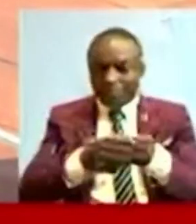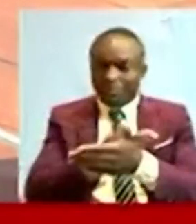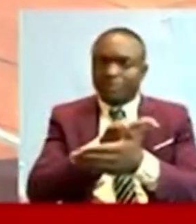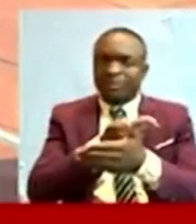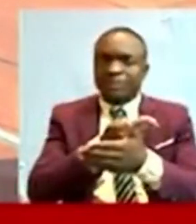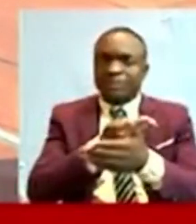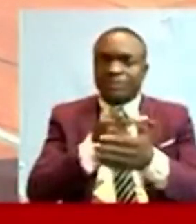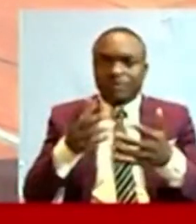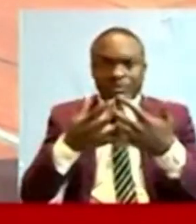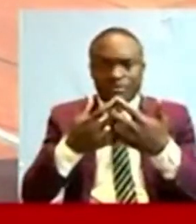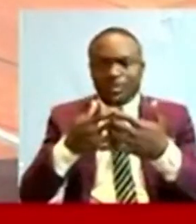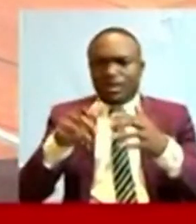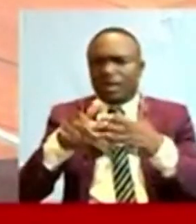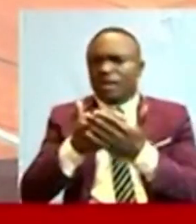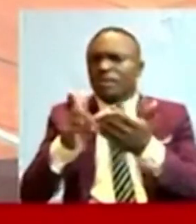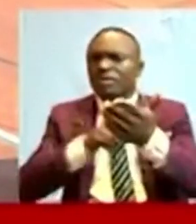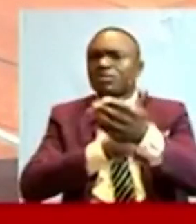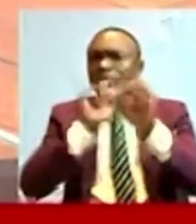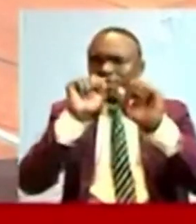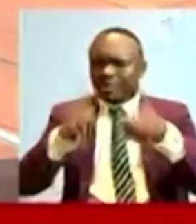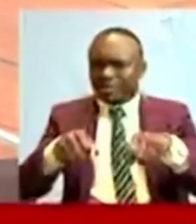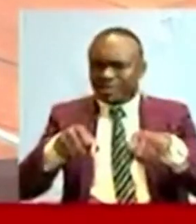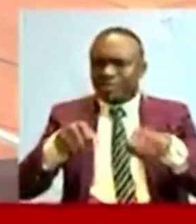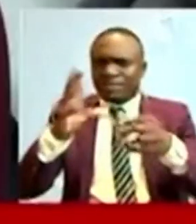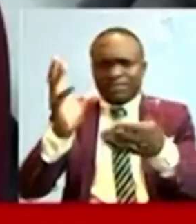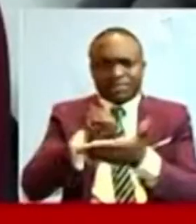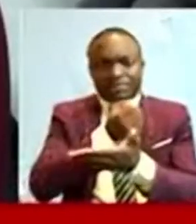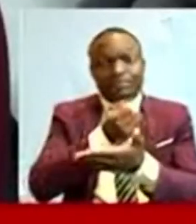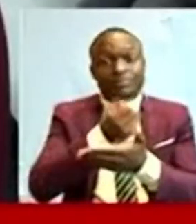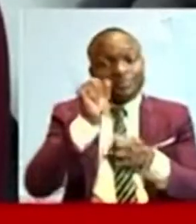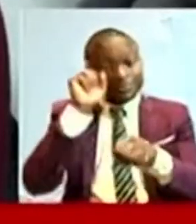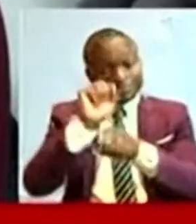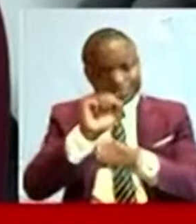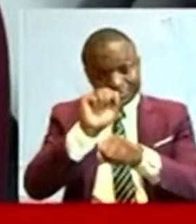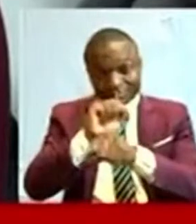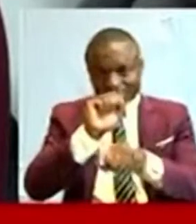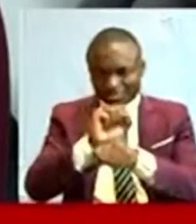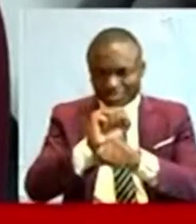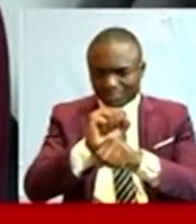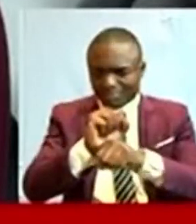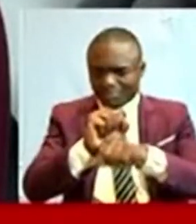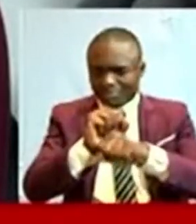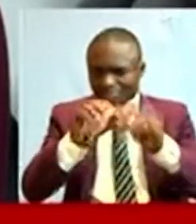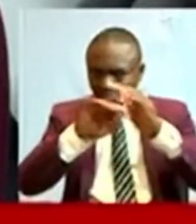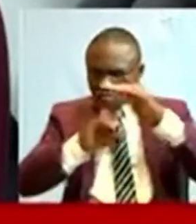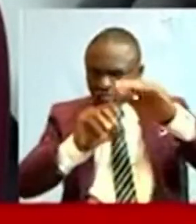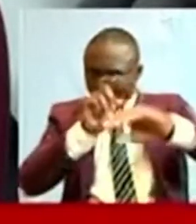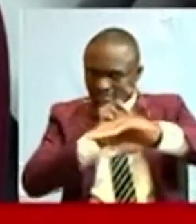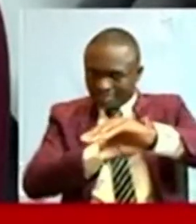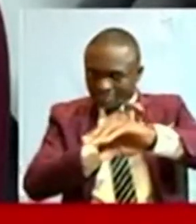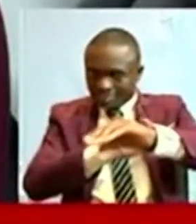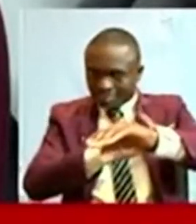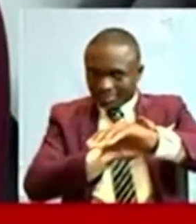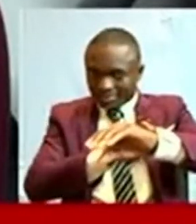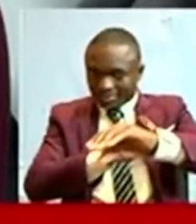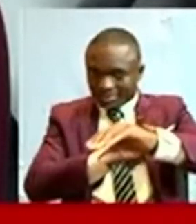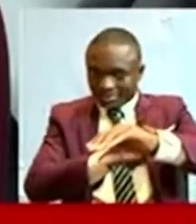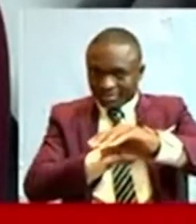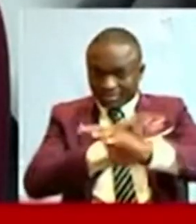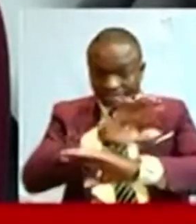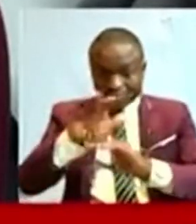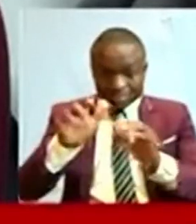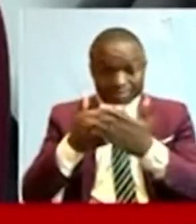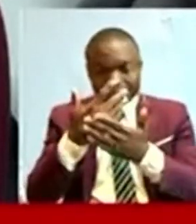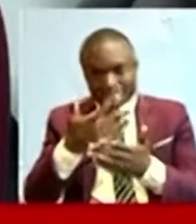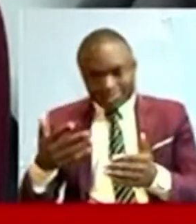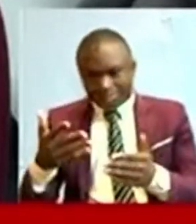take? We are trying to work roughly under a period of all things being